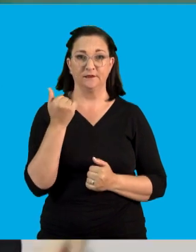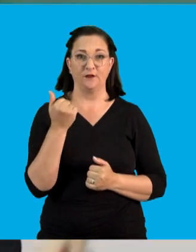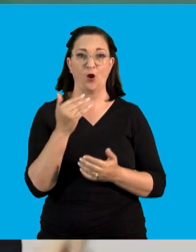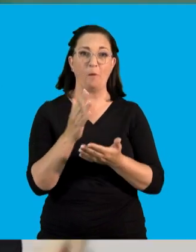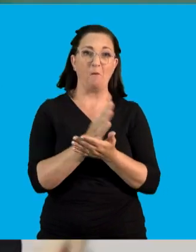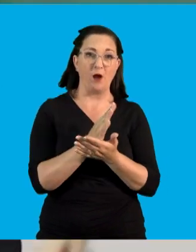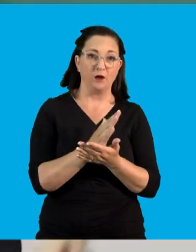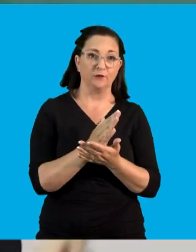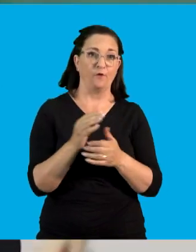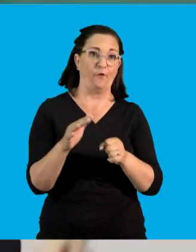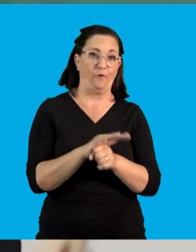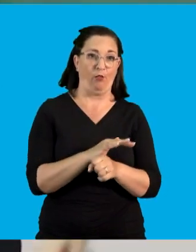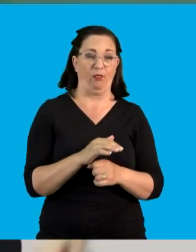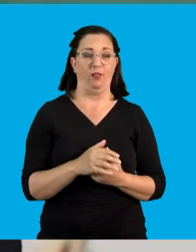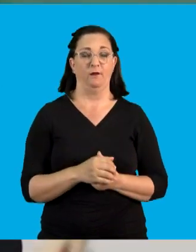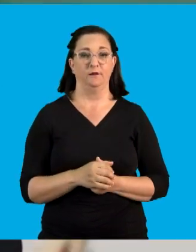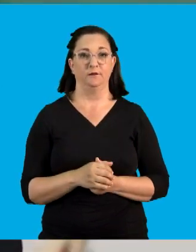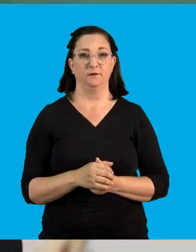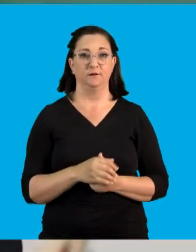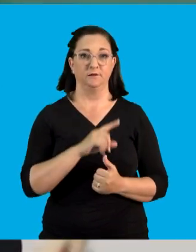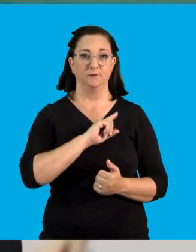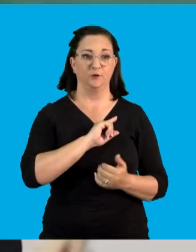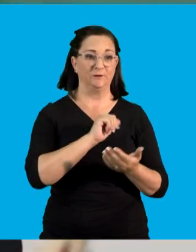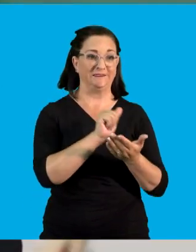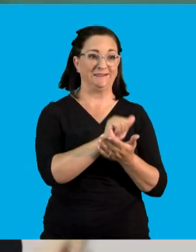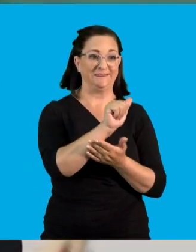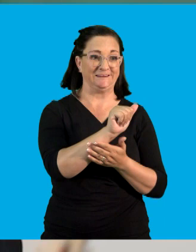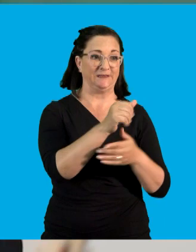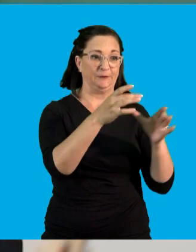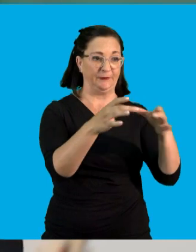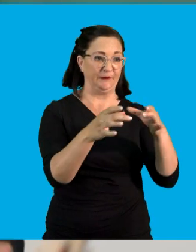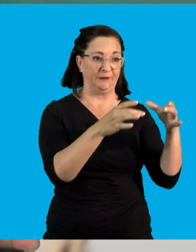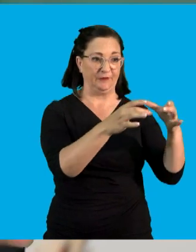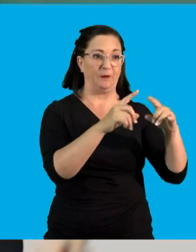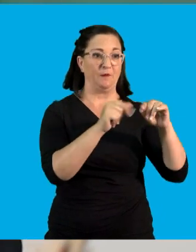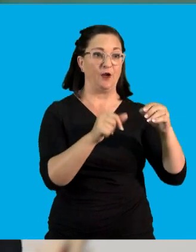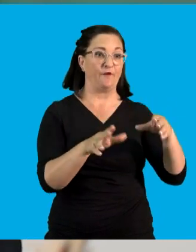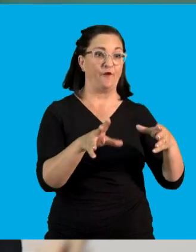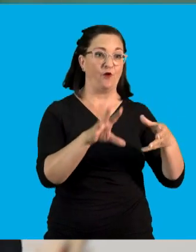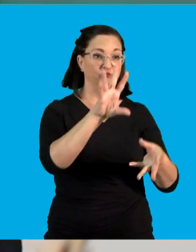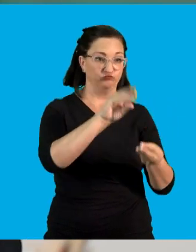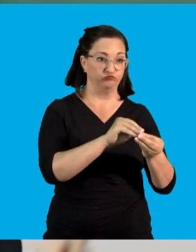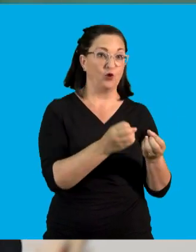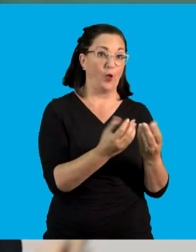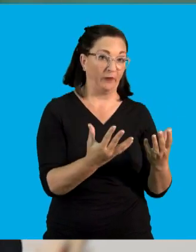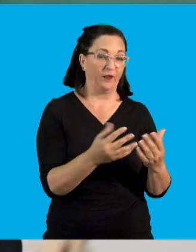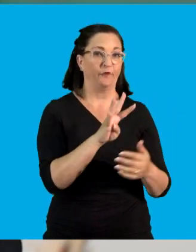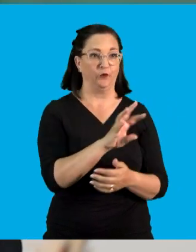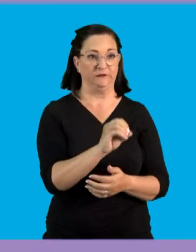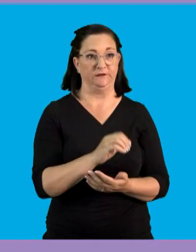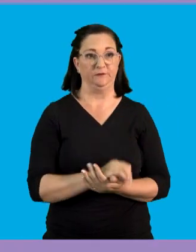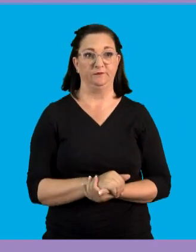It is part of a whole. So that means we have 16 pieces out of a total of 40